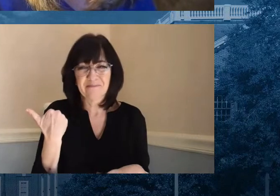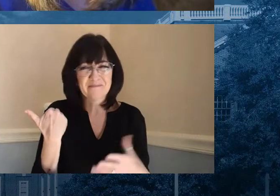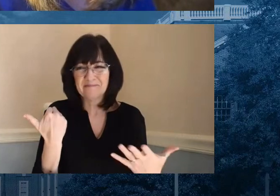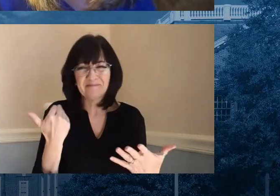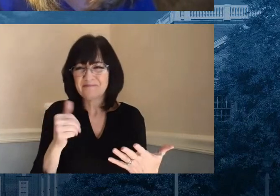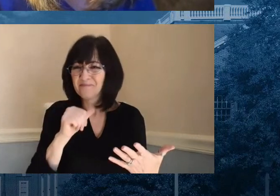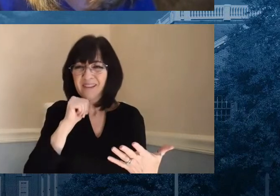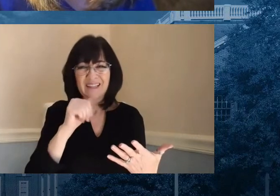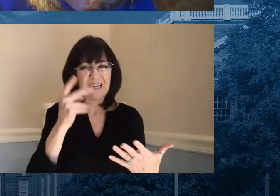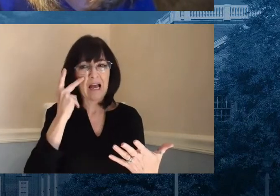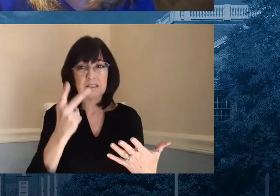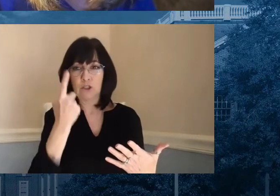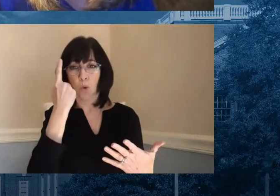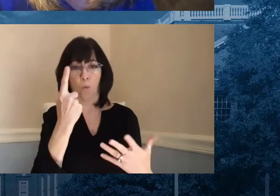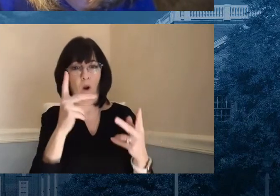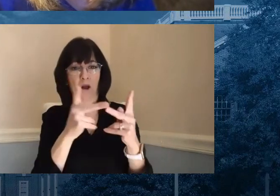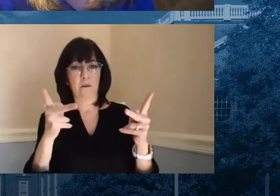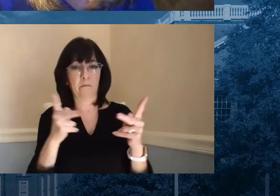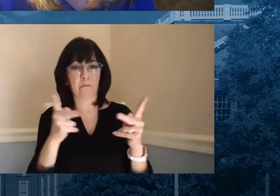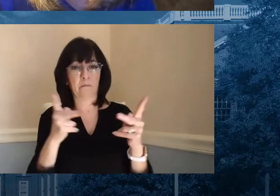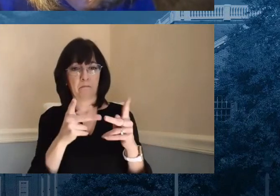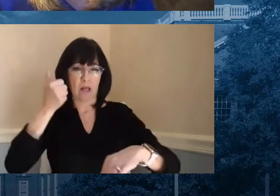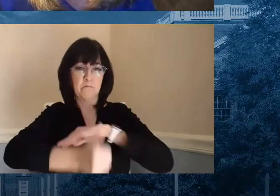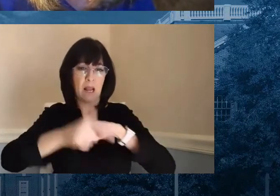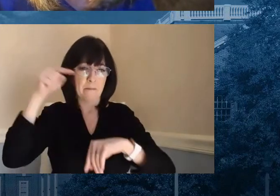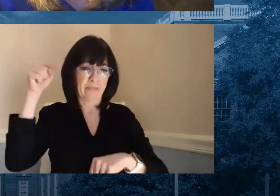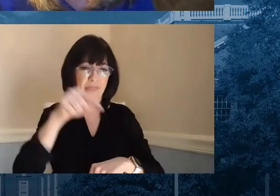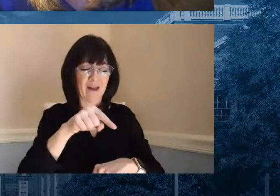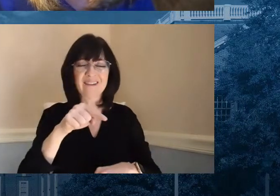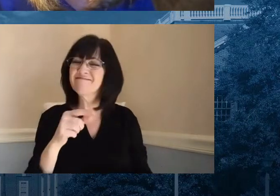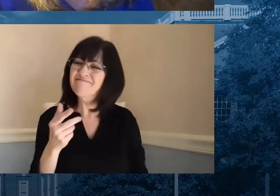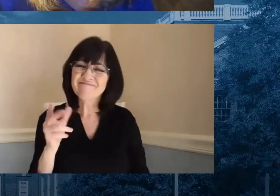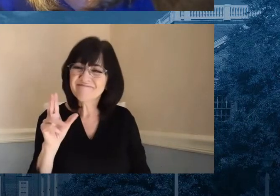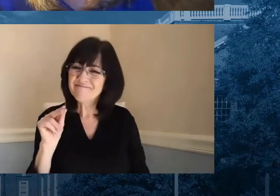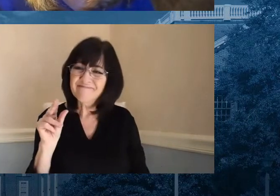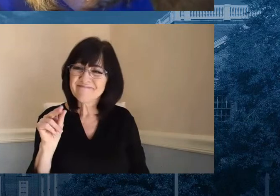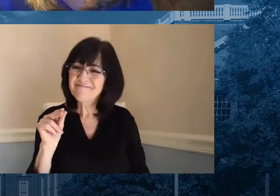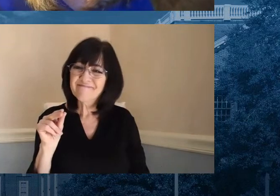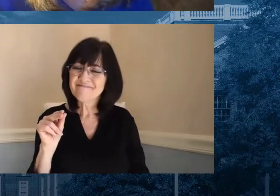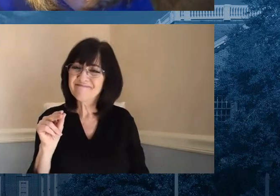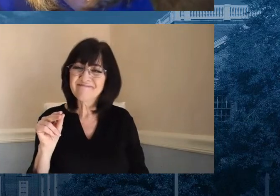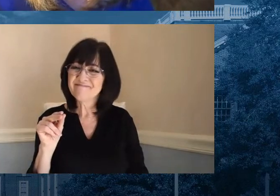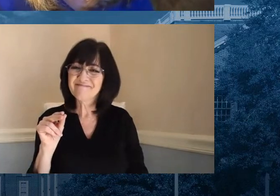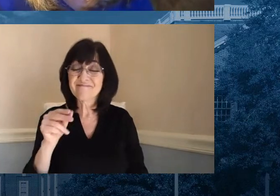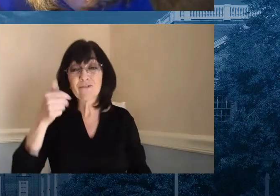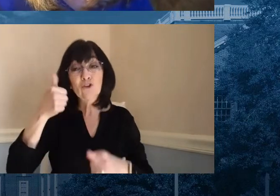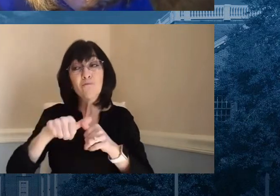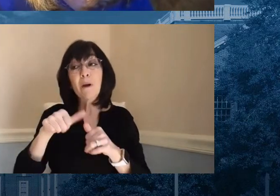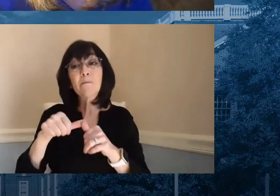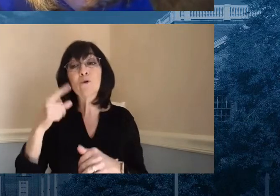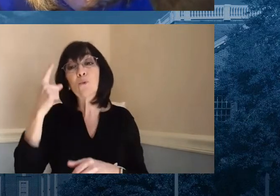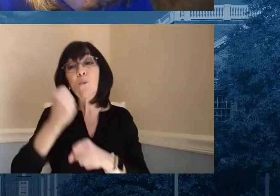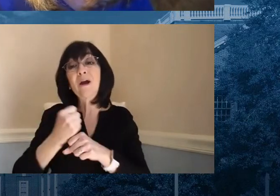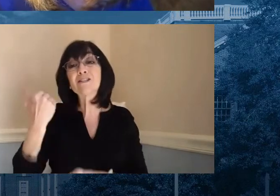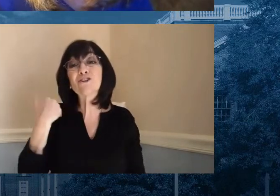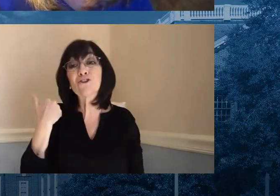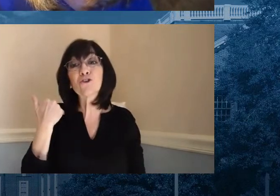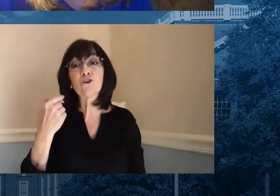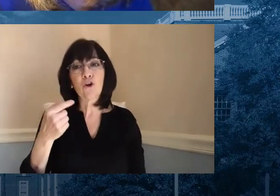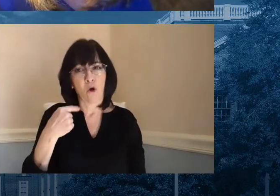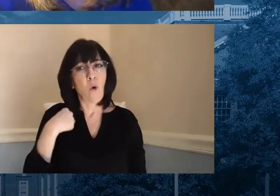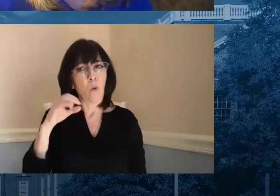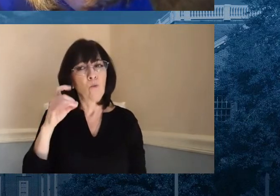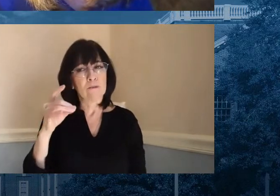that. You know, if you think about the trajectory from a year ago, we saw it at the beach areas, the